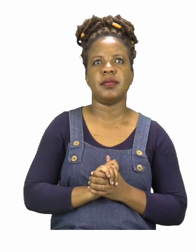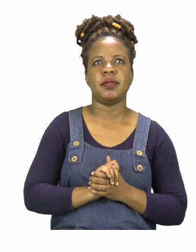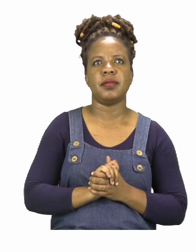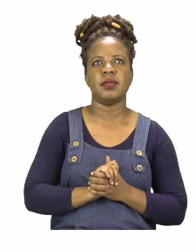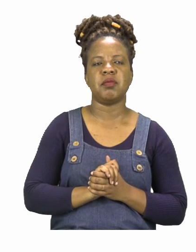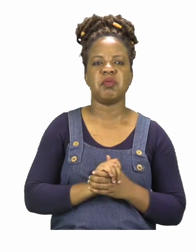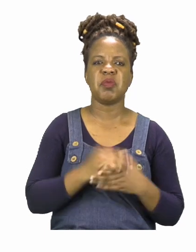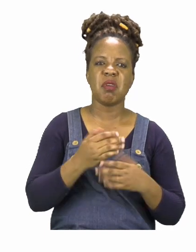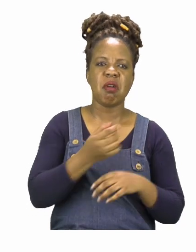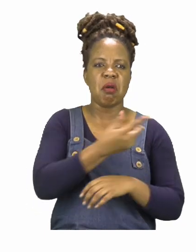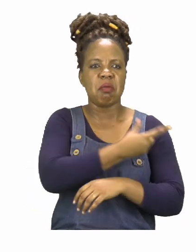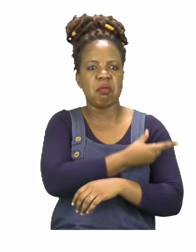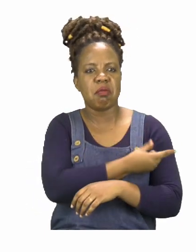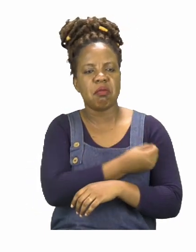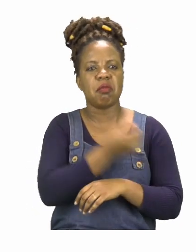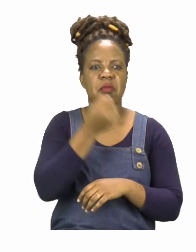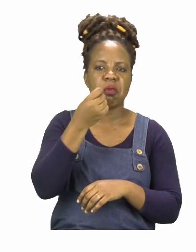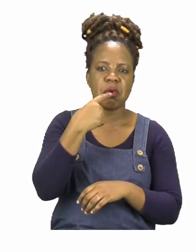treat.